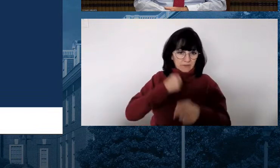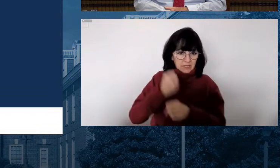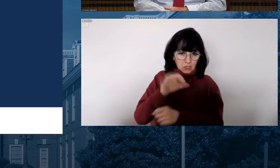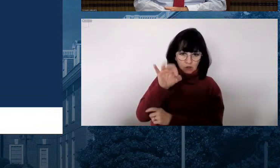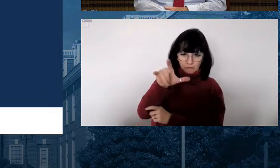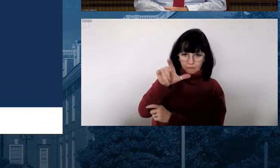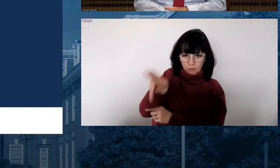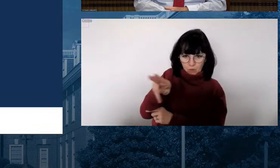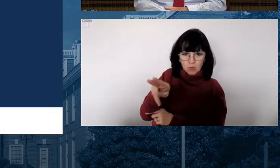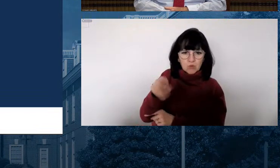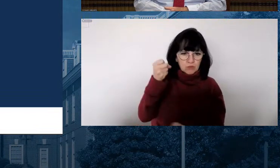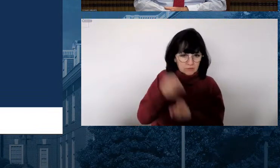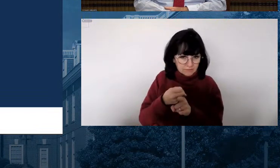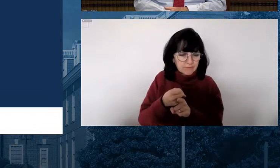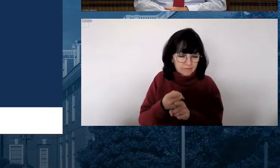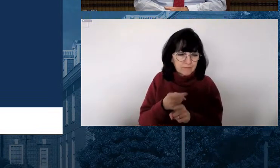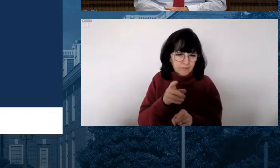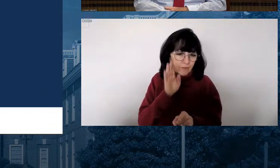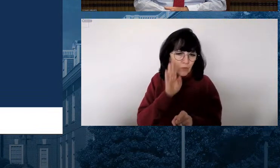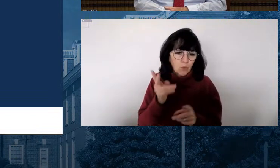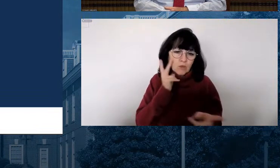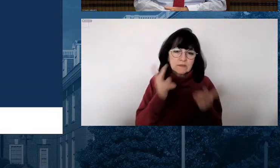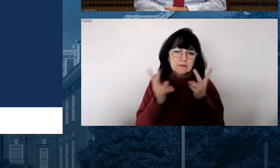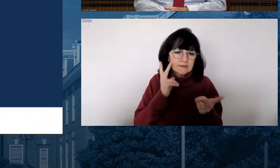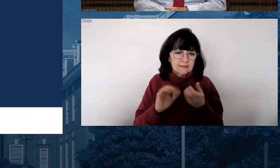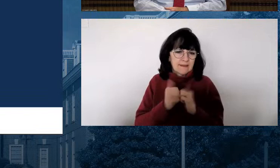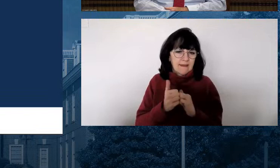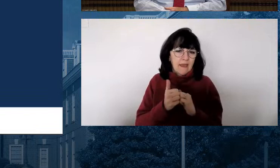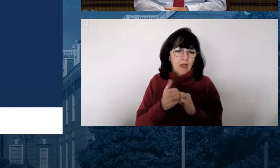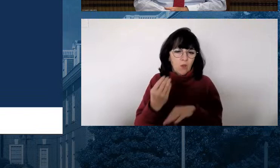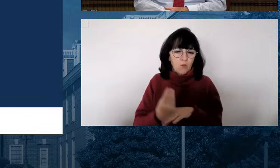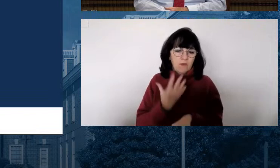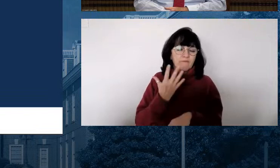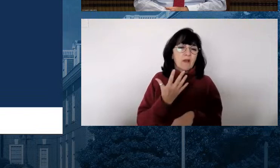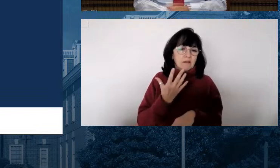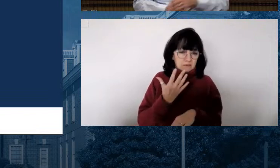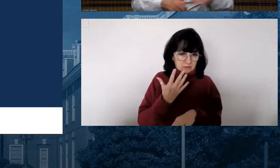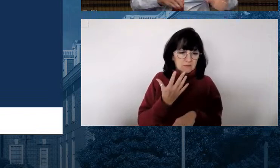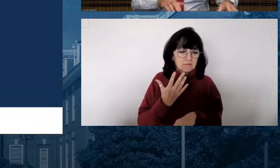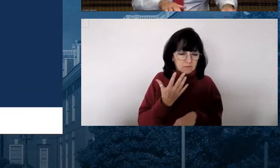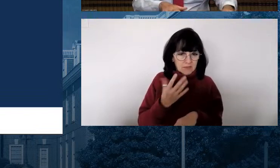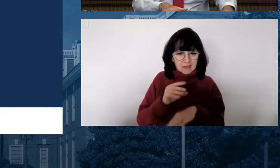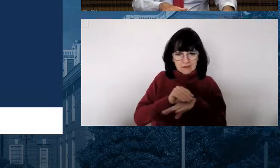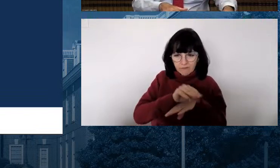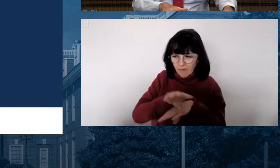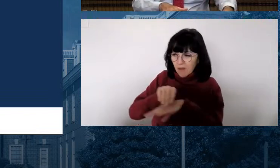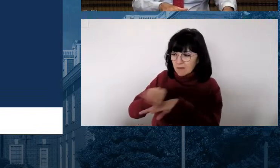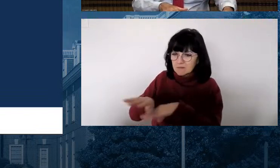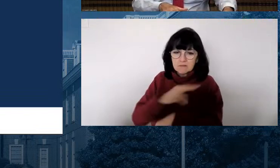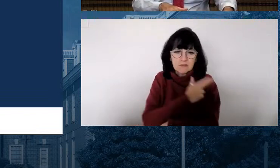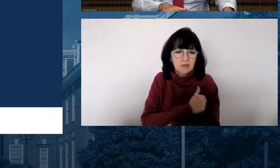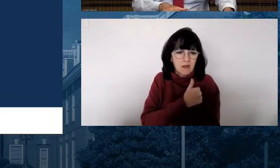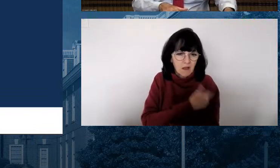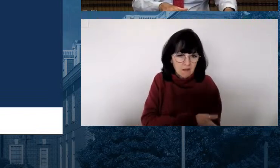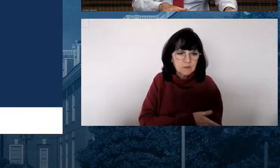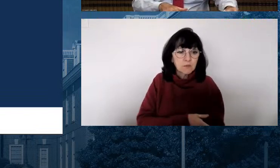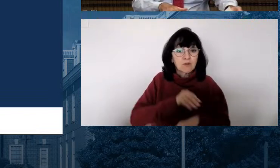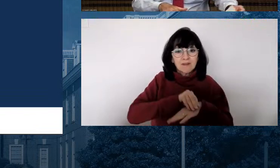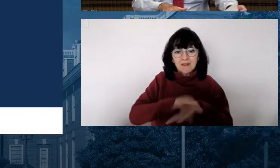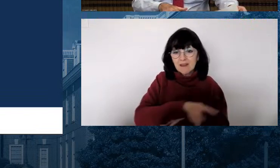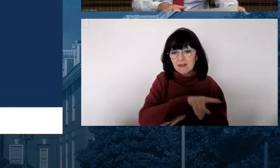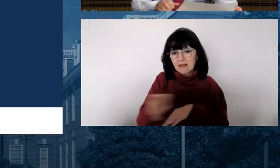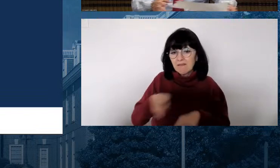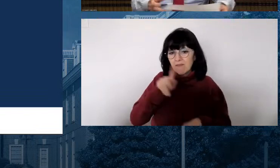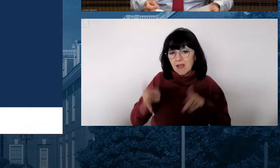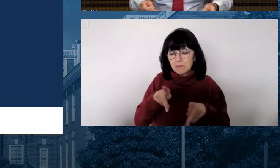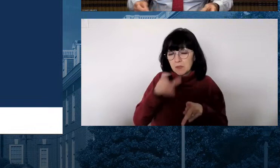minute how that is affecting our just tremendous caregivers that we have in each of these hospitals across our